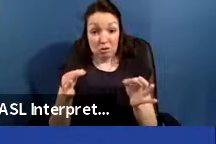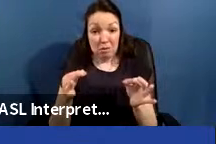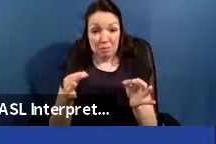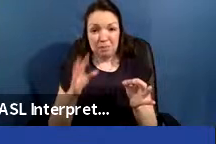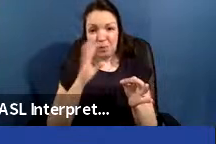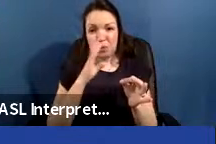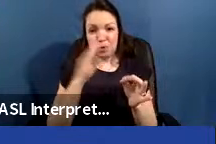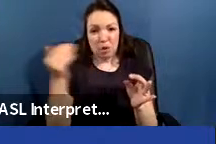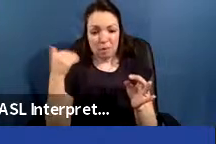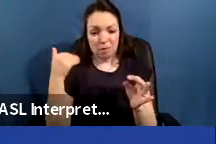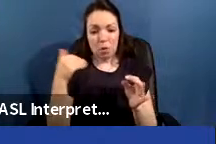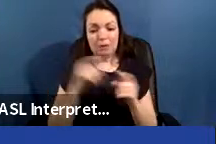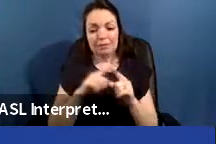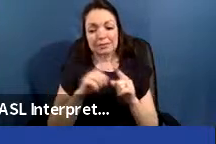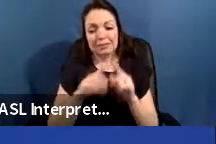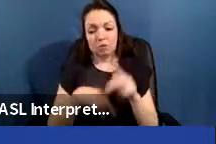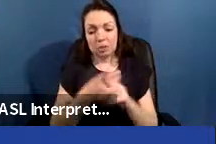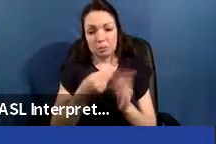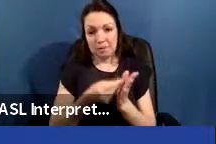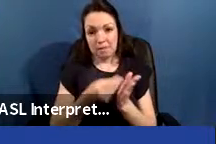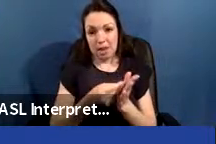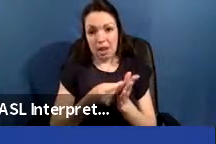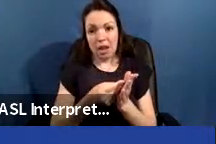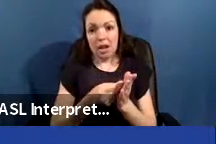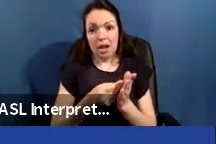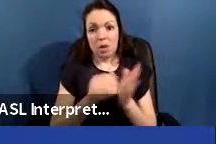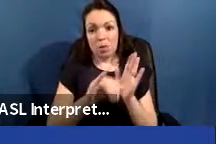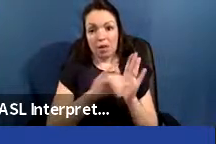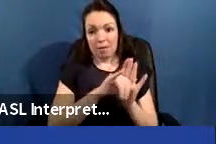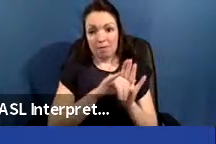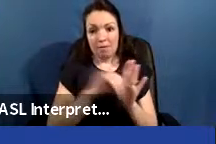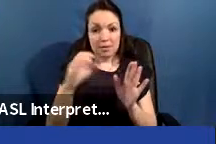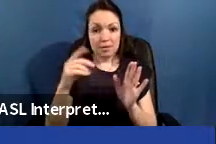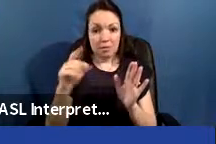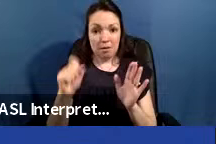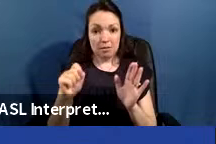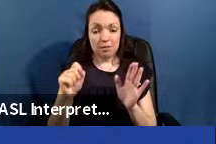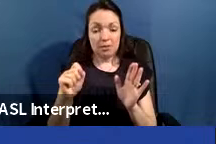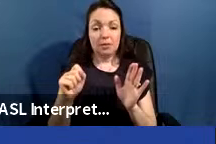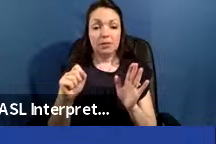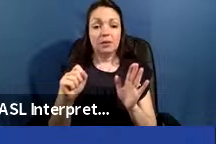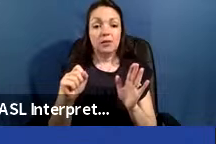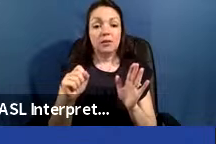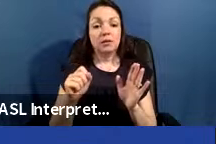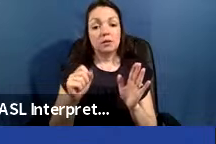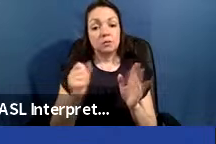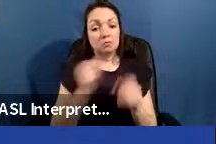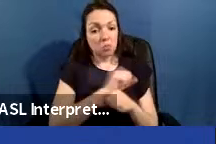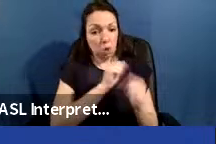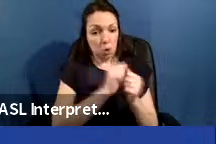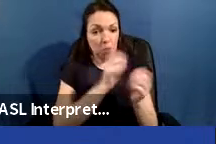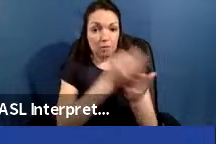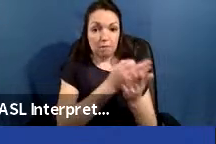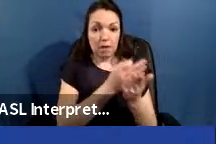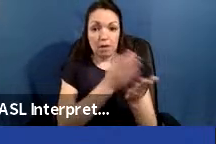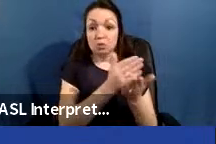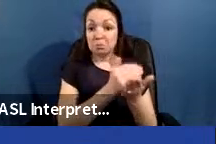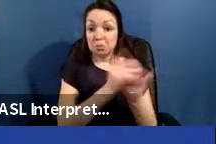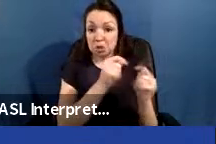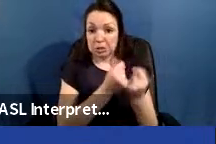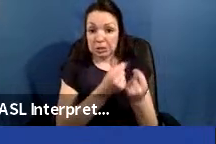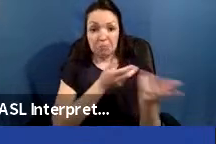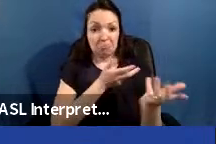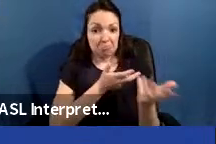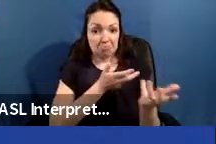different types of funding that we've identified at CPS. We work with our finance and budget teams just to look at what